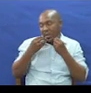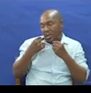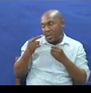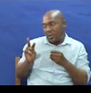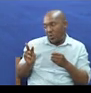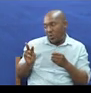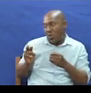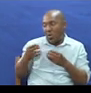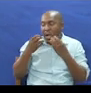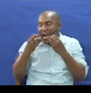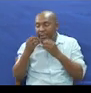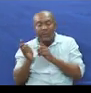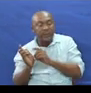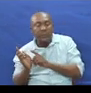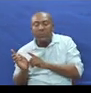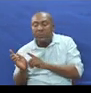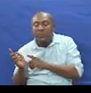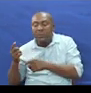direction.